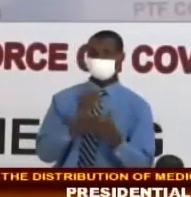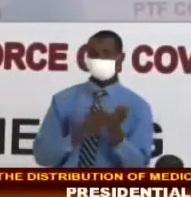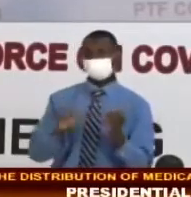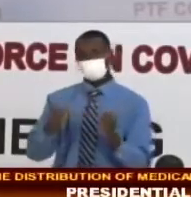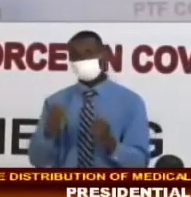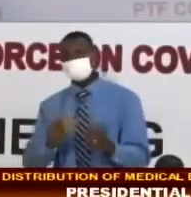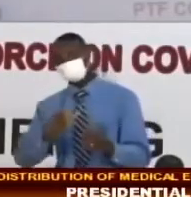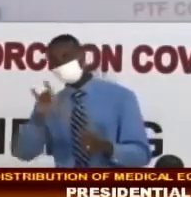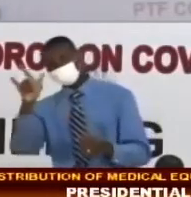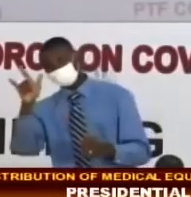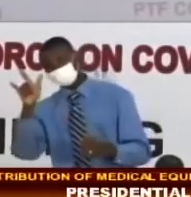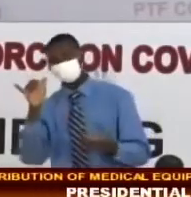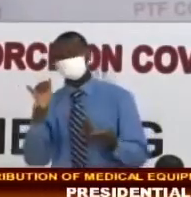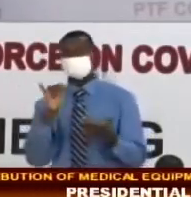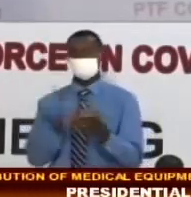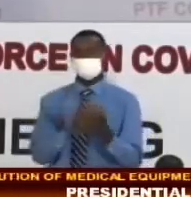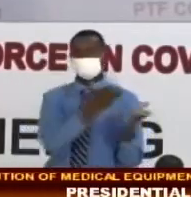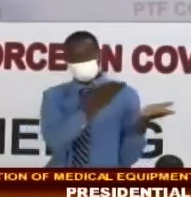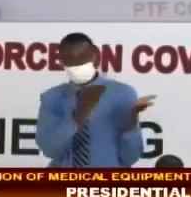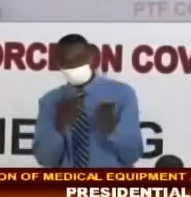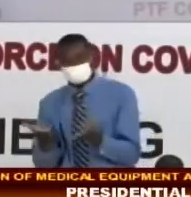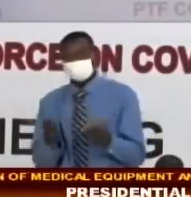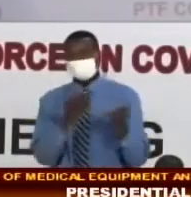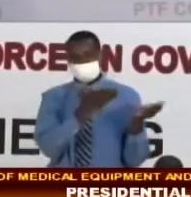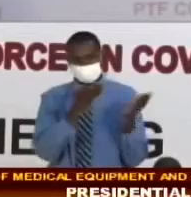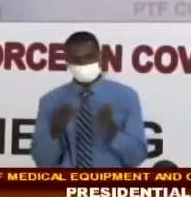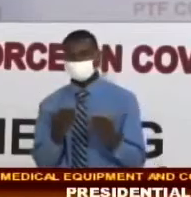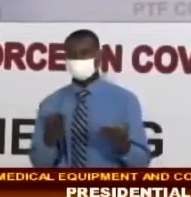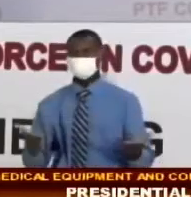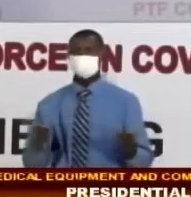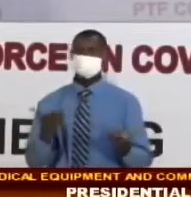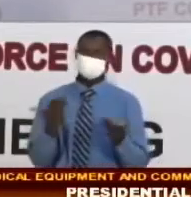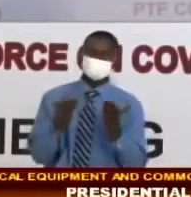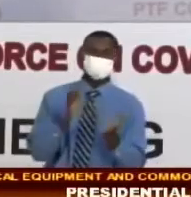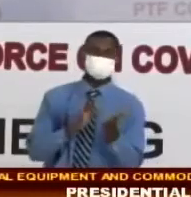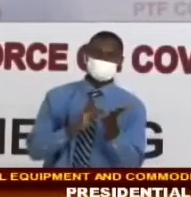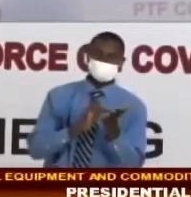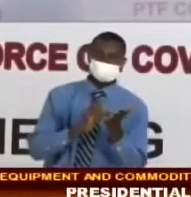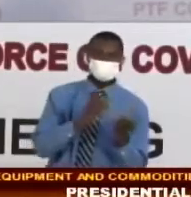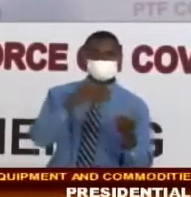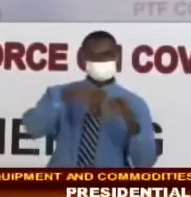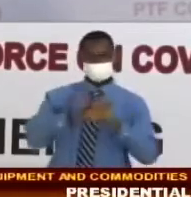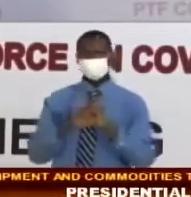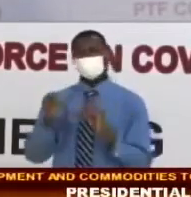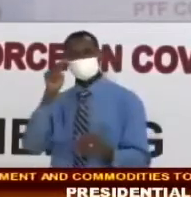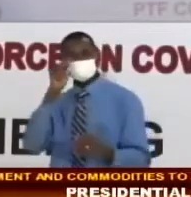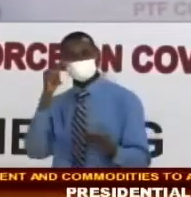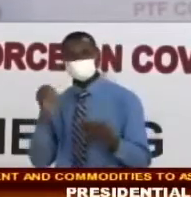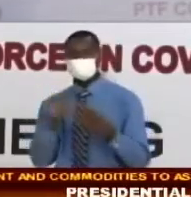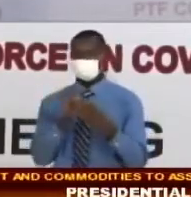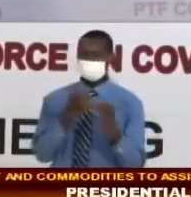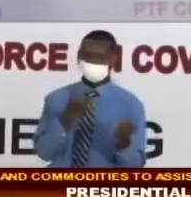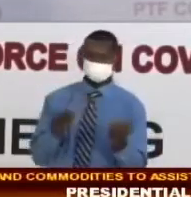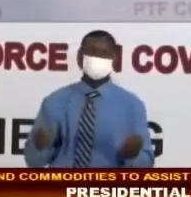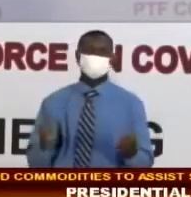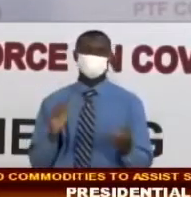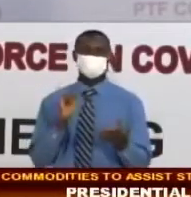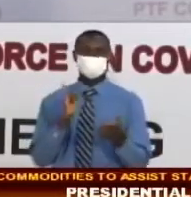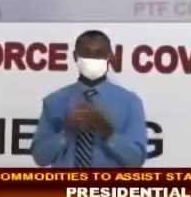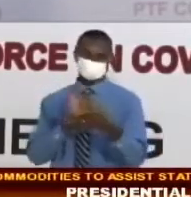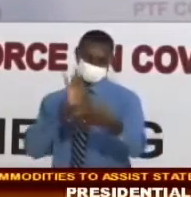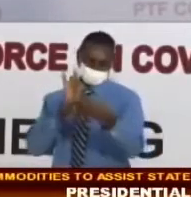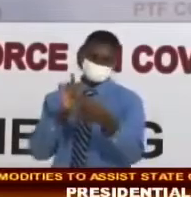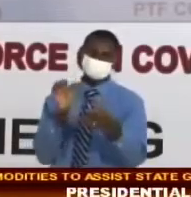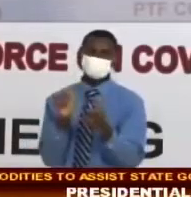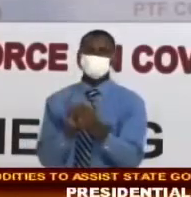like cargo, essential cargo that will bring in medicines or equipment or something related to COVID-19 or